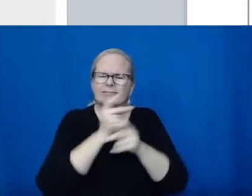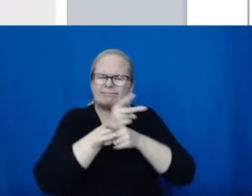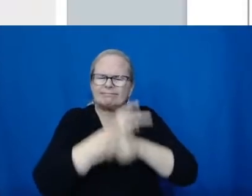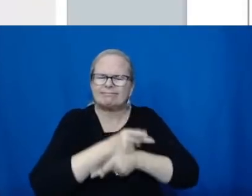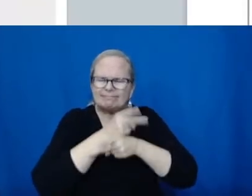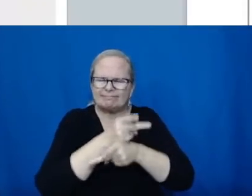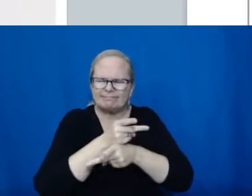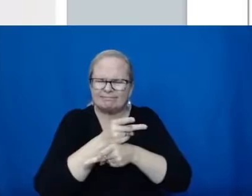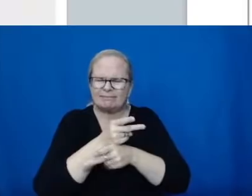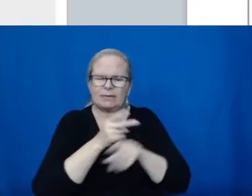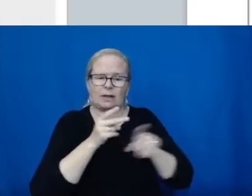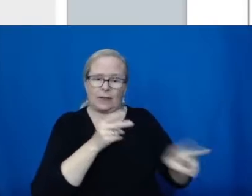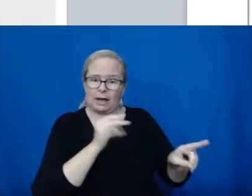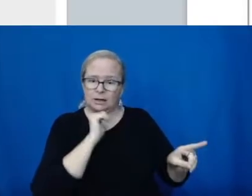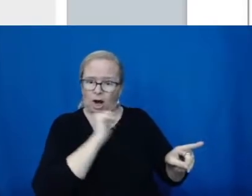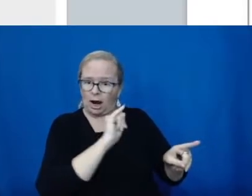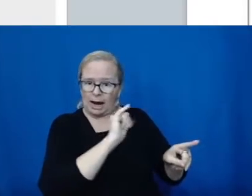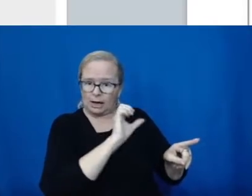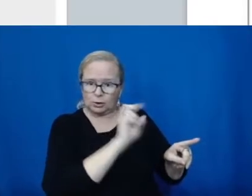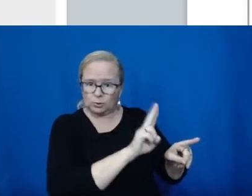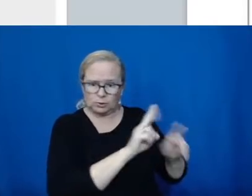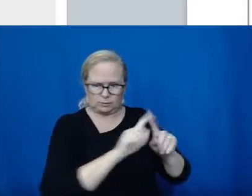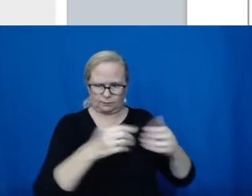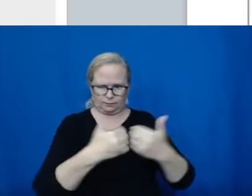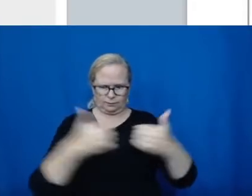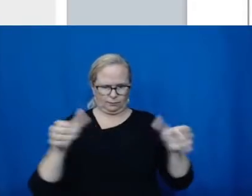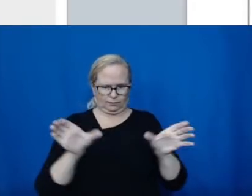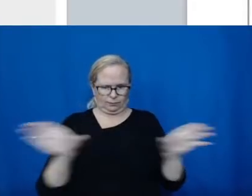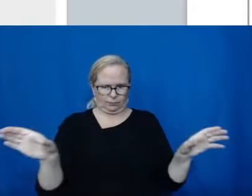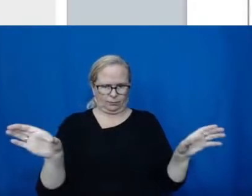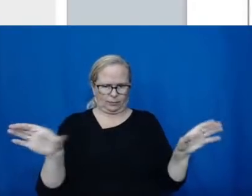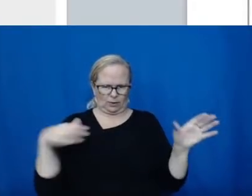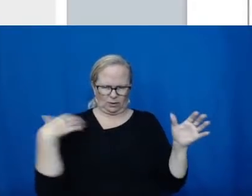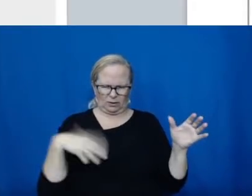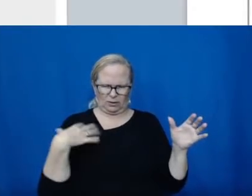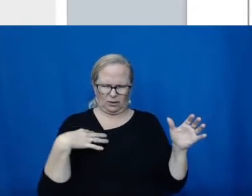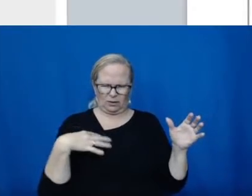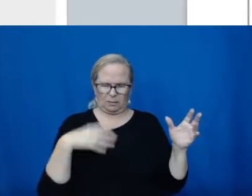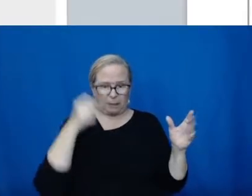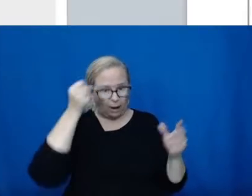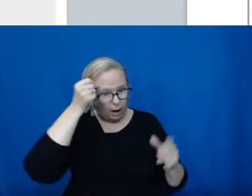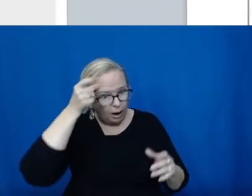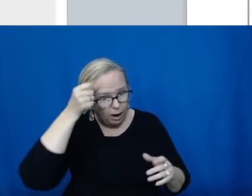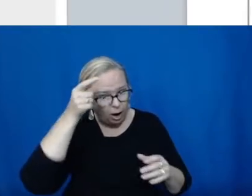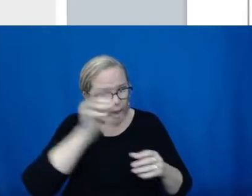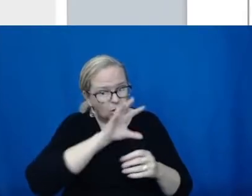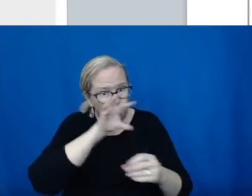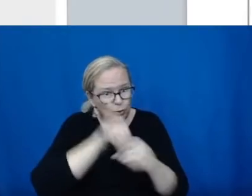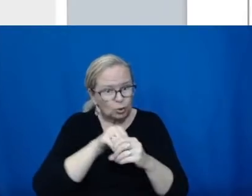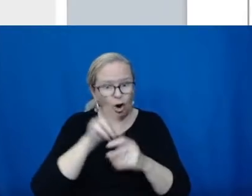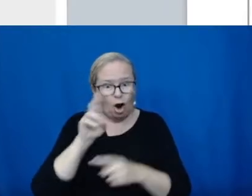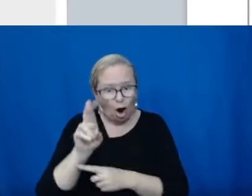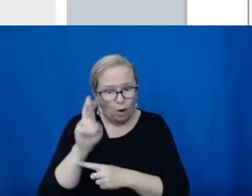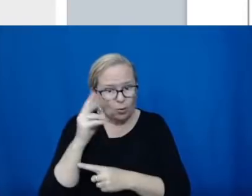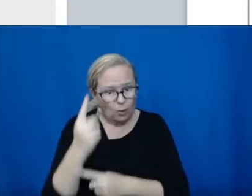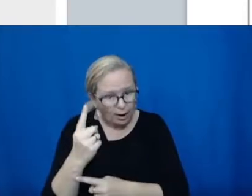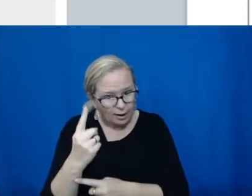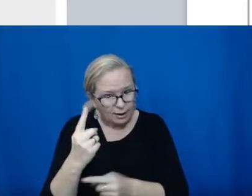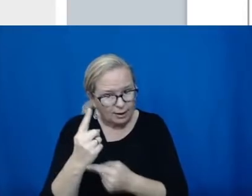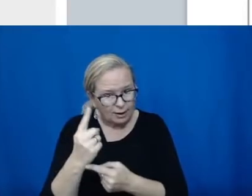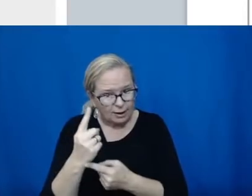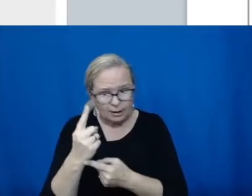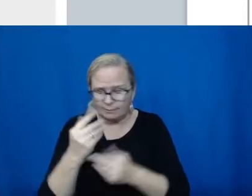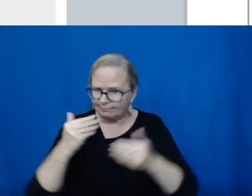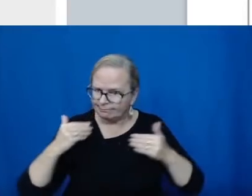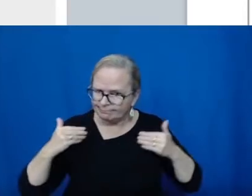possible. There aren't ventilators in non-ICU wards. Those are only in the ICU wards. But in the non-ICU